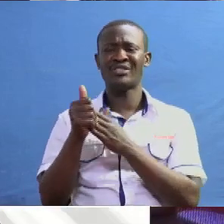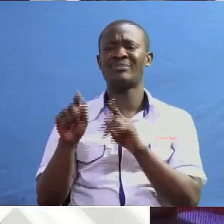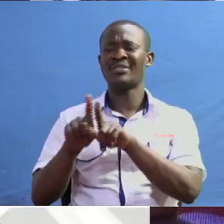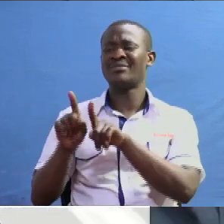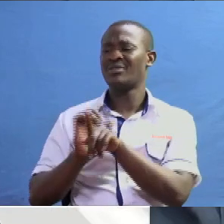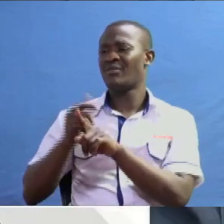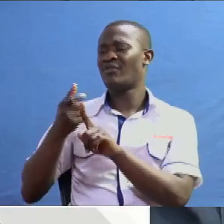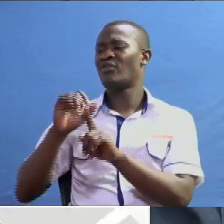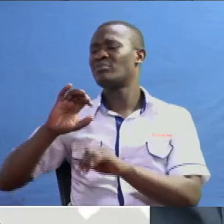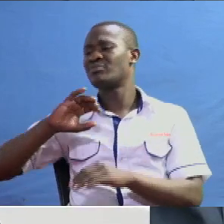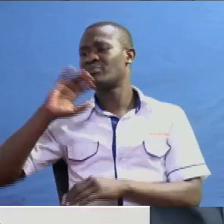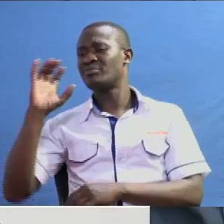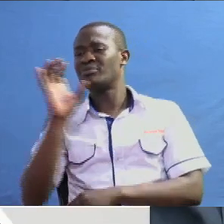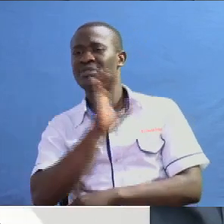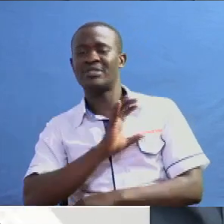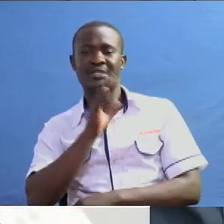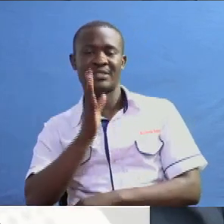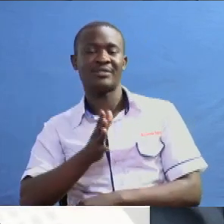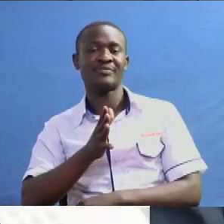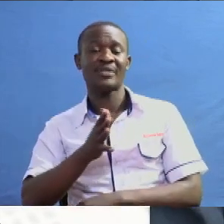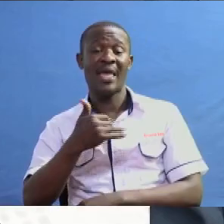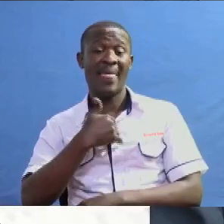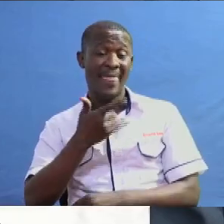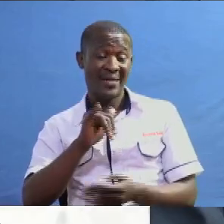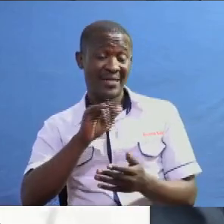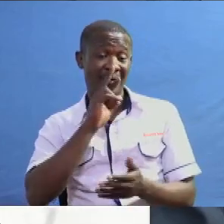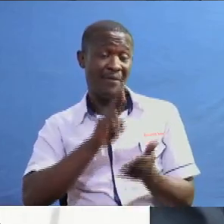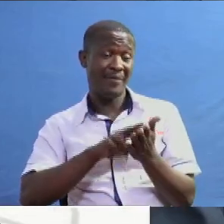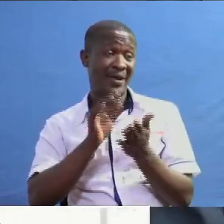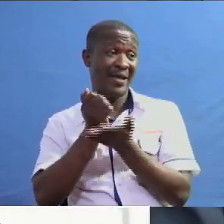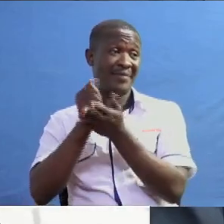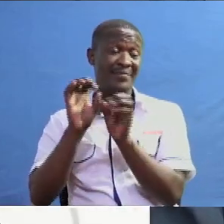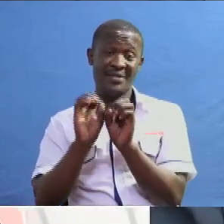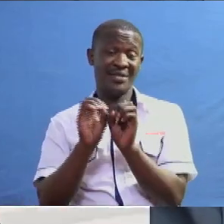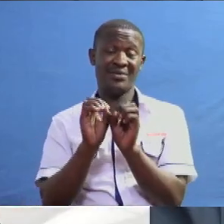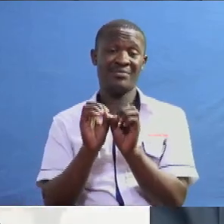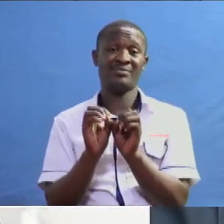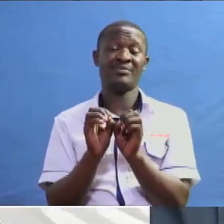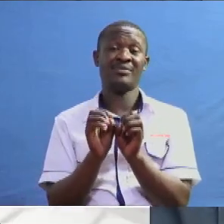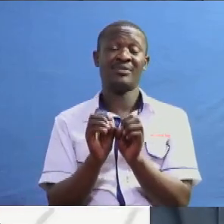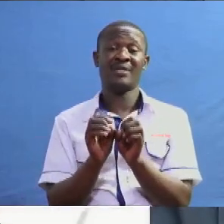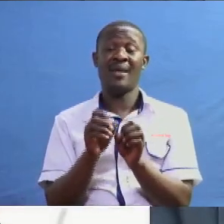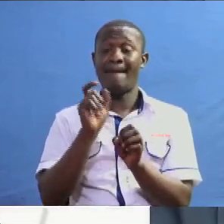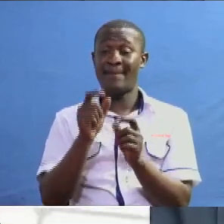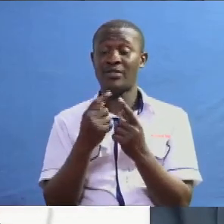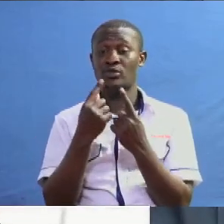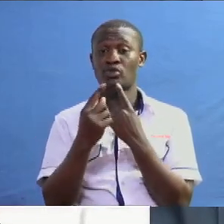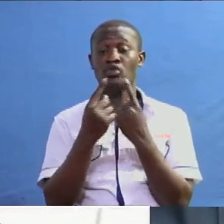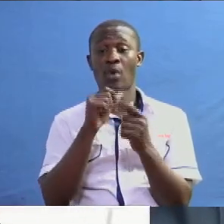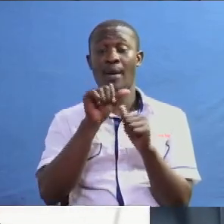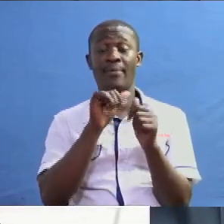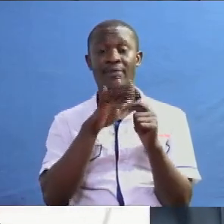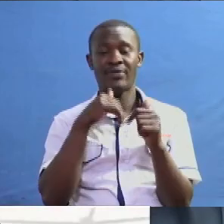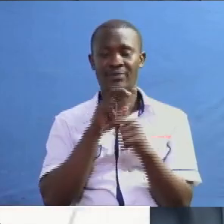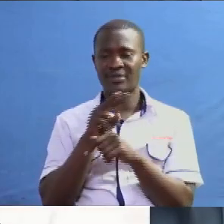citizens. Your report, ijenisaidia sana kwa maana ingefaa iongelewe iangaliwe